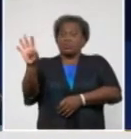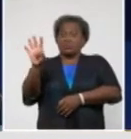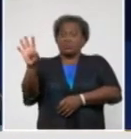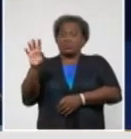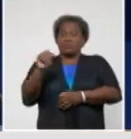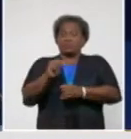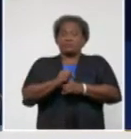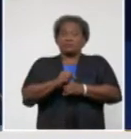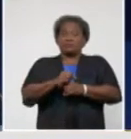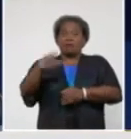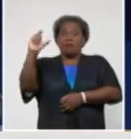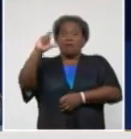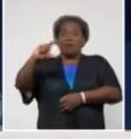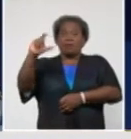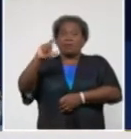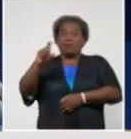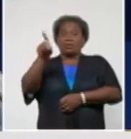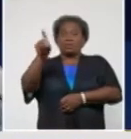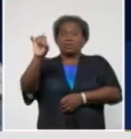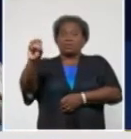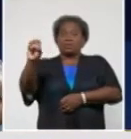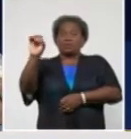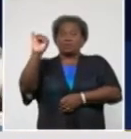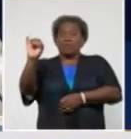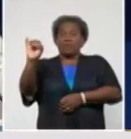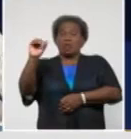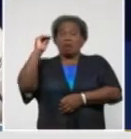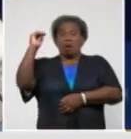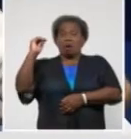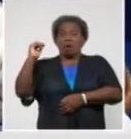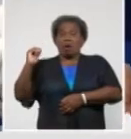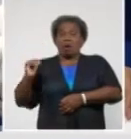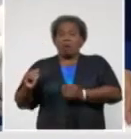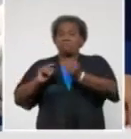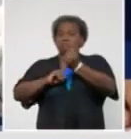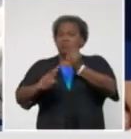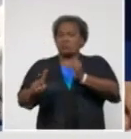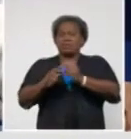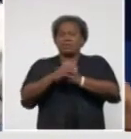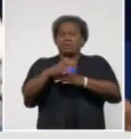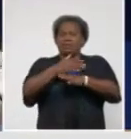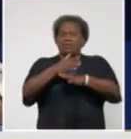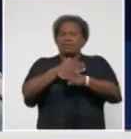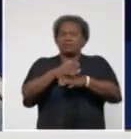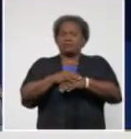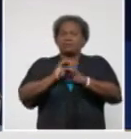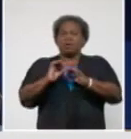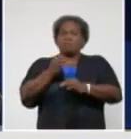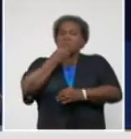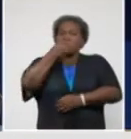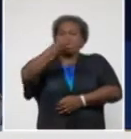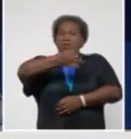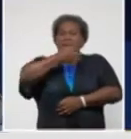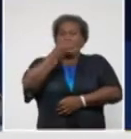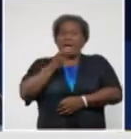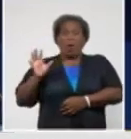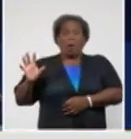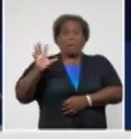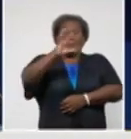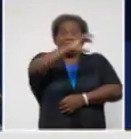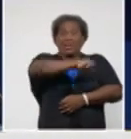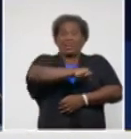106 from Camagüey, and so on and so forth from all of the country's territories. Of